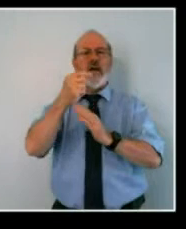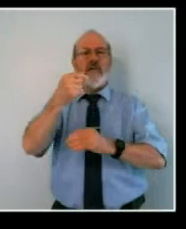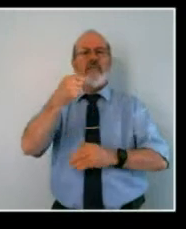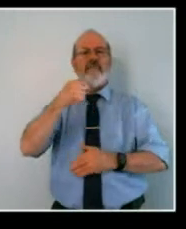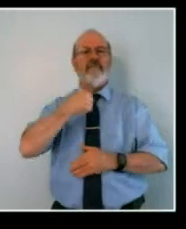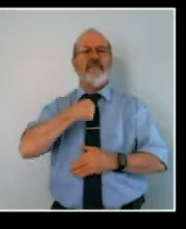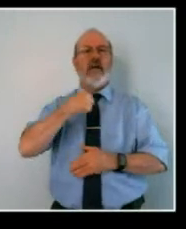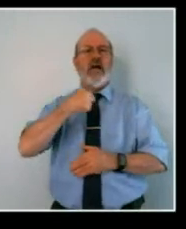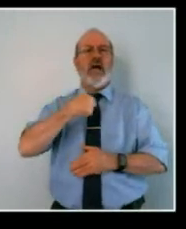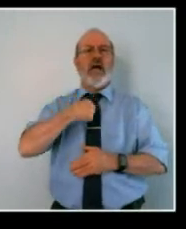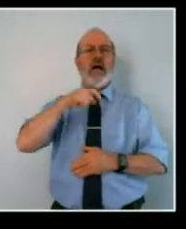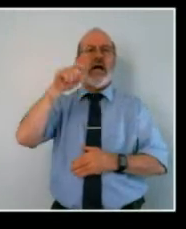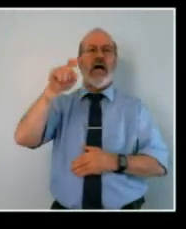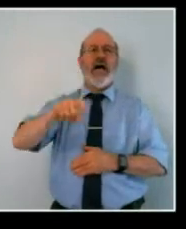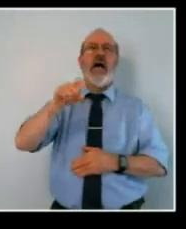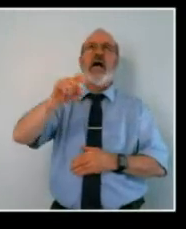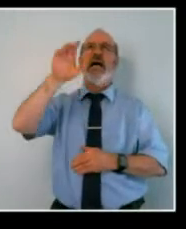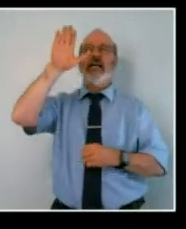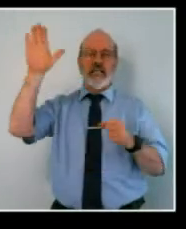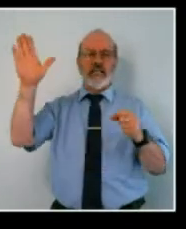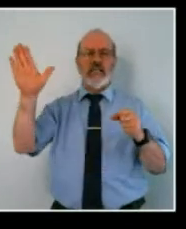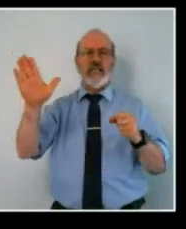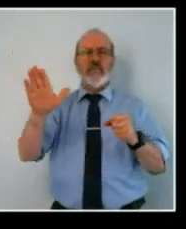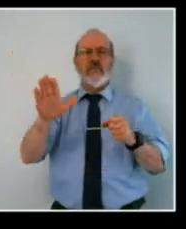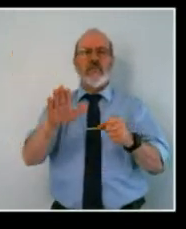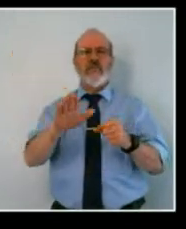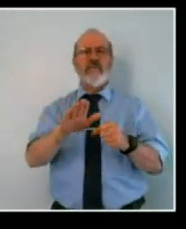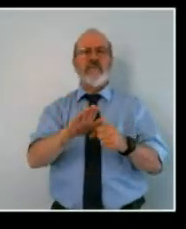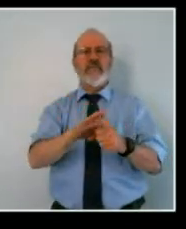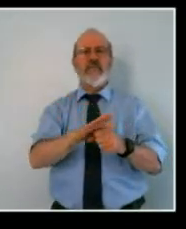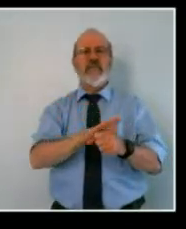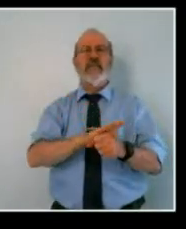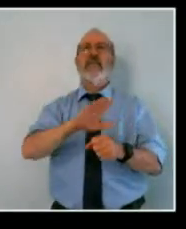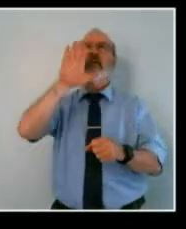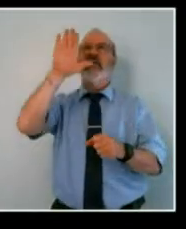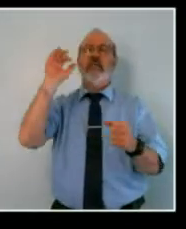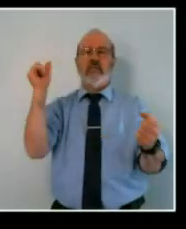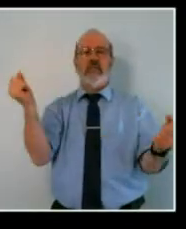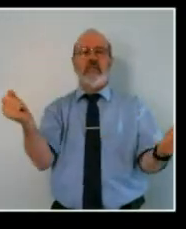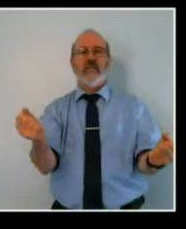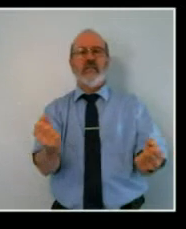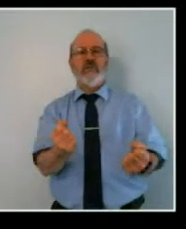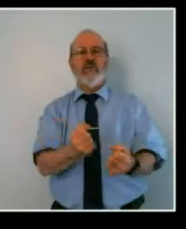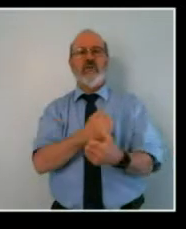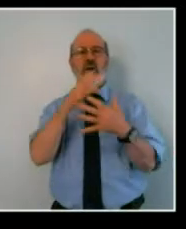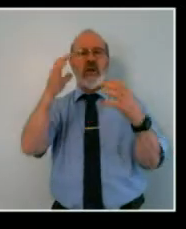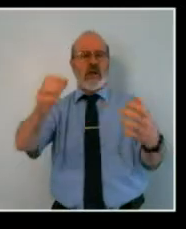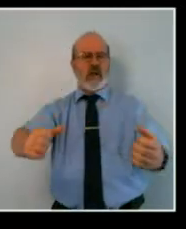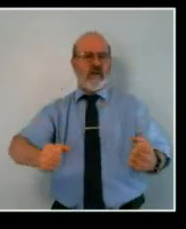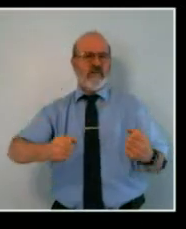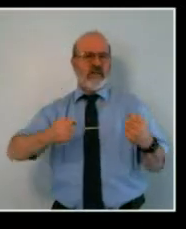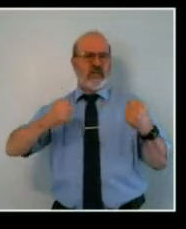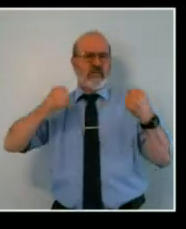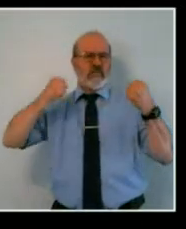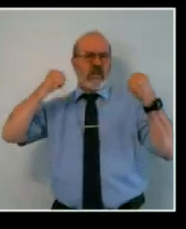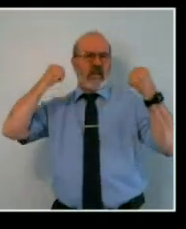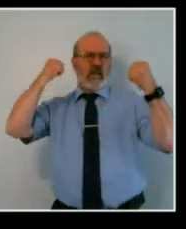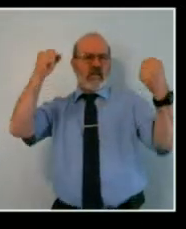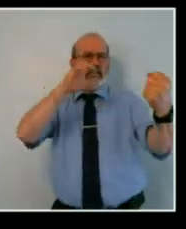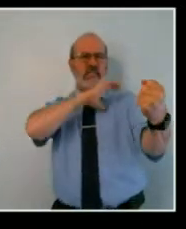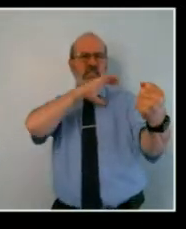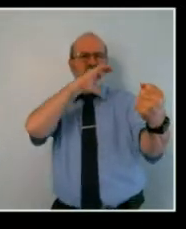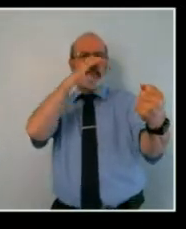hour. I need your filling, your love and your mighty